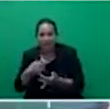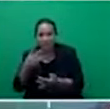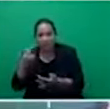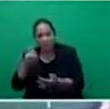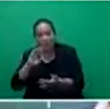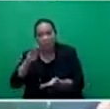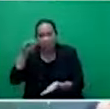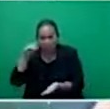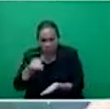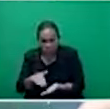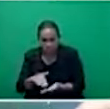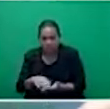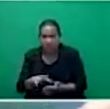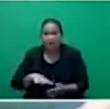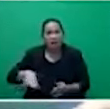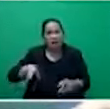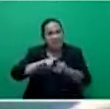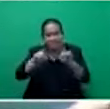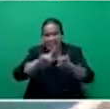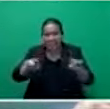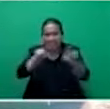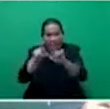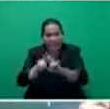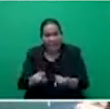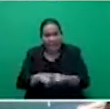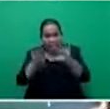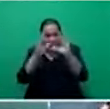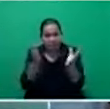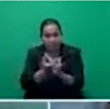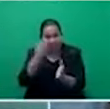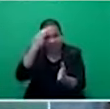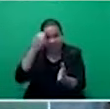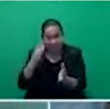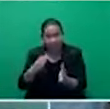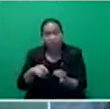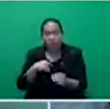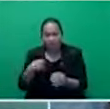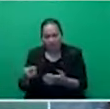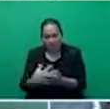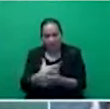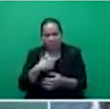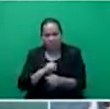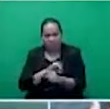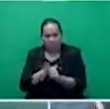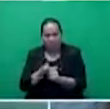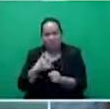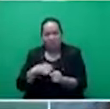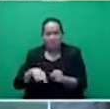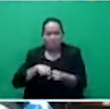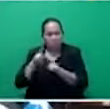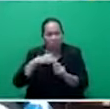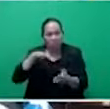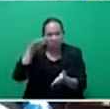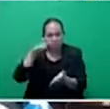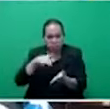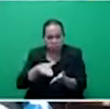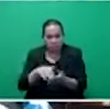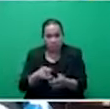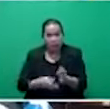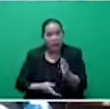Every single country in the world was affected by the COVID pandemic, sir. We faced our highest ever